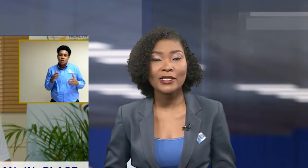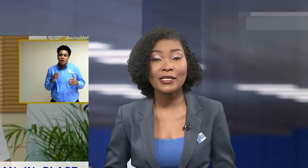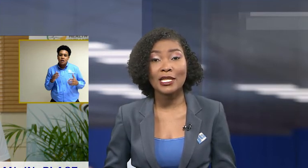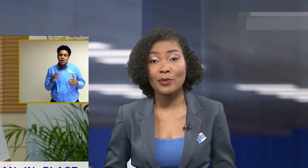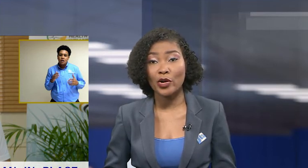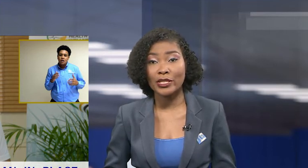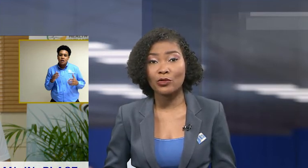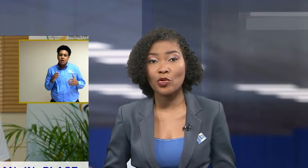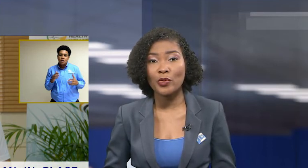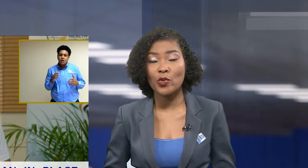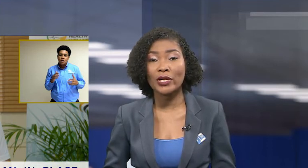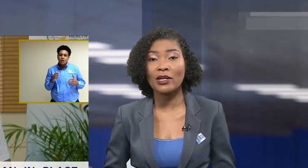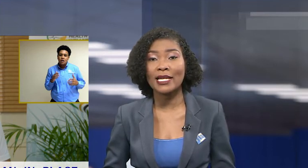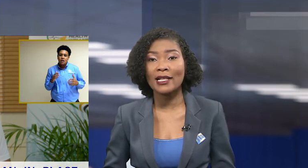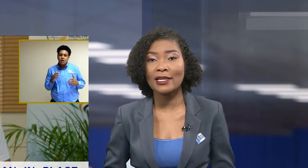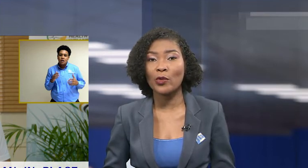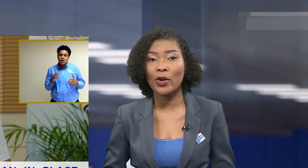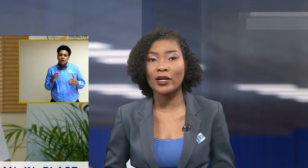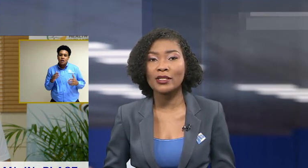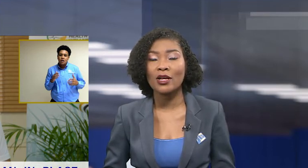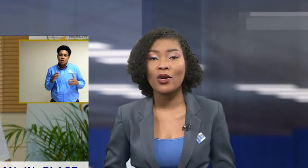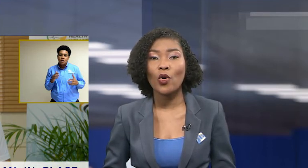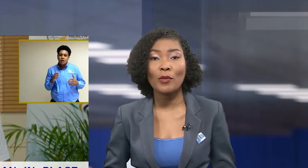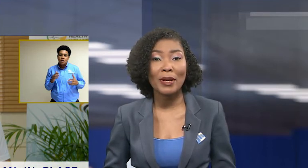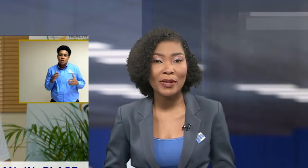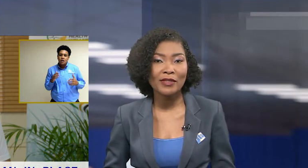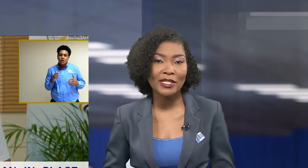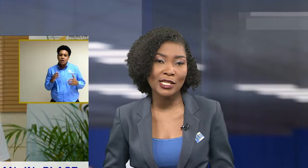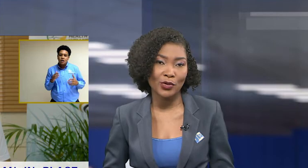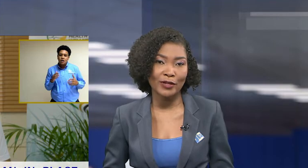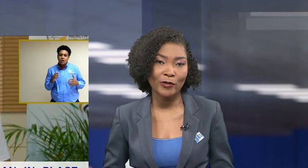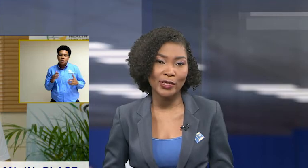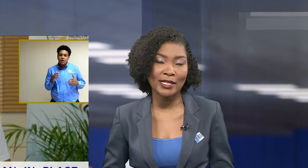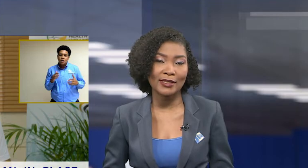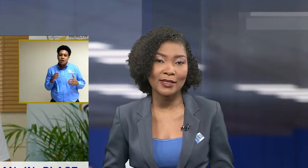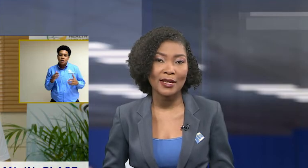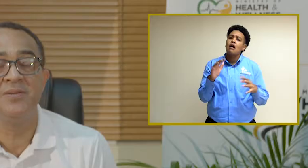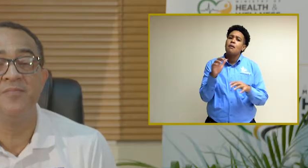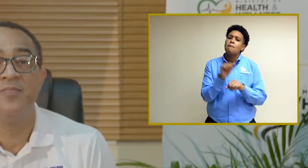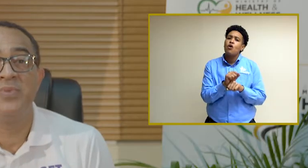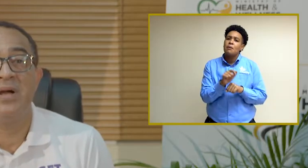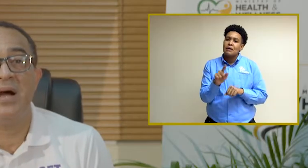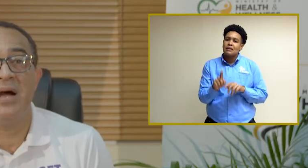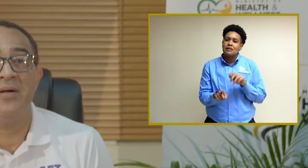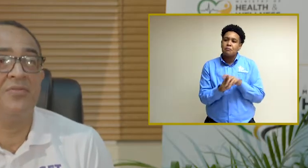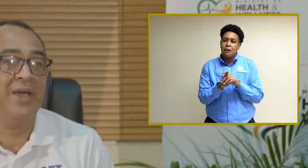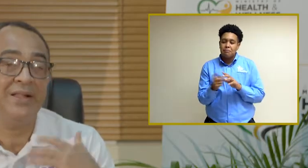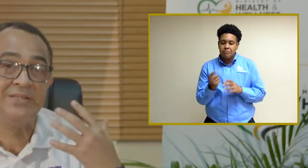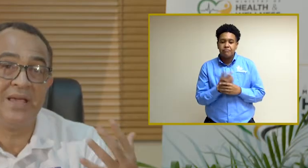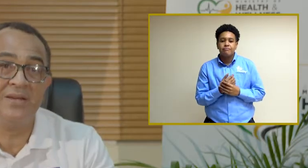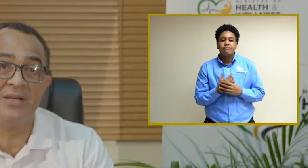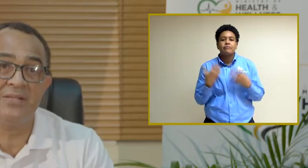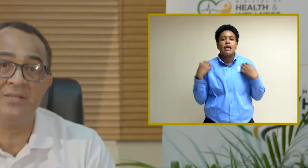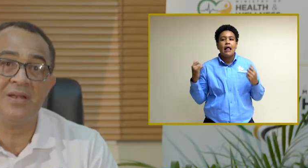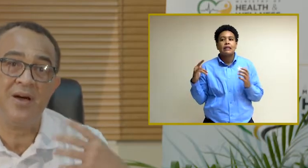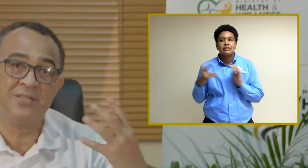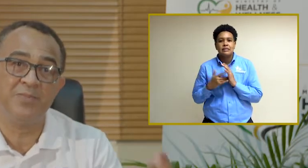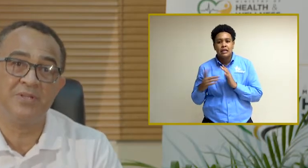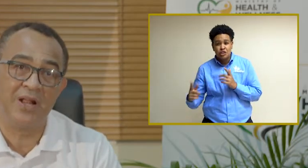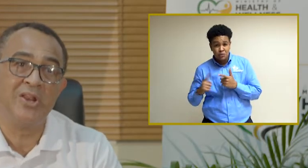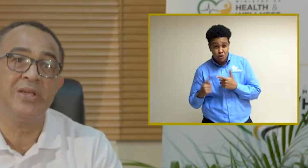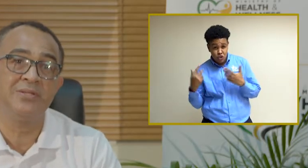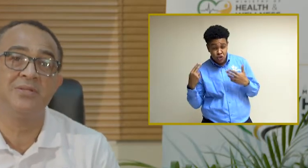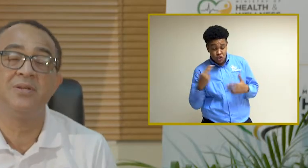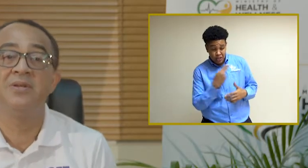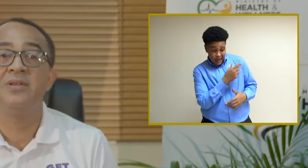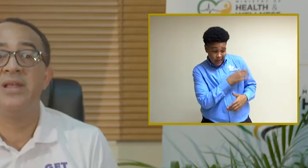to persons in the priority group who are not healthcare workers or members of the security forces. Minister Tufton shared that persons in the 60 age